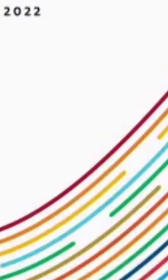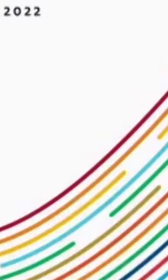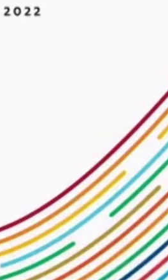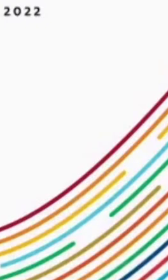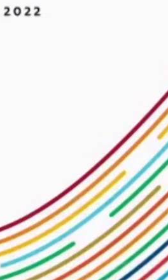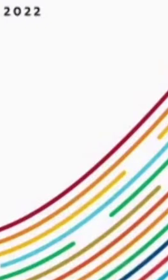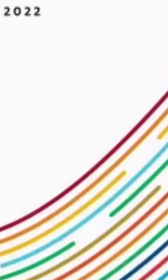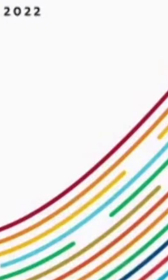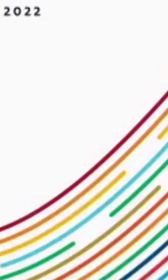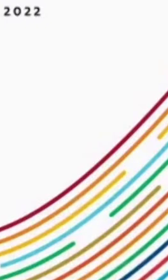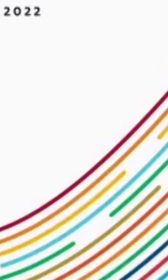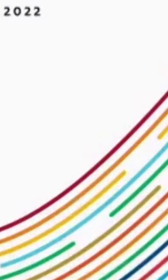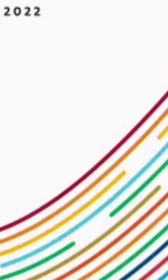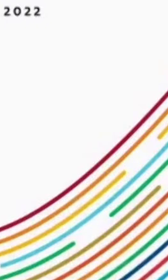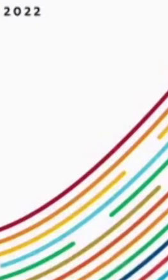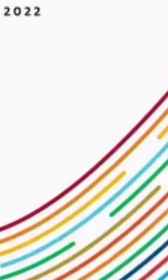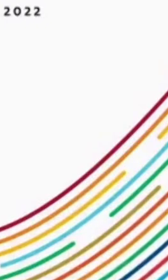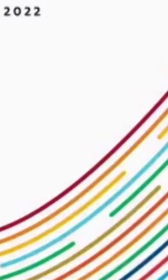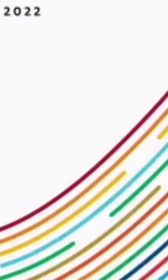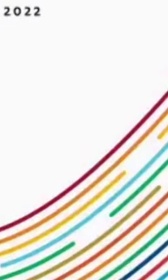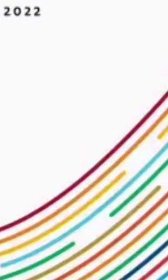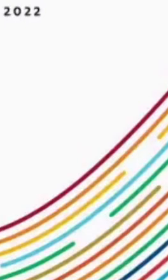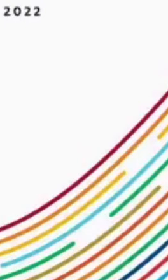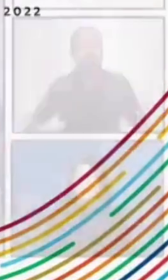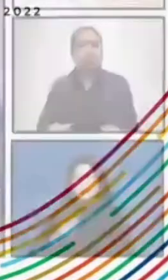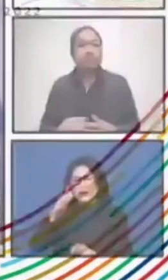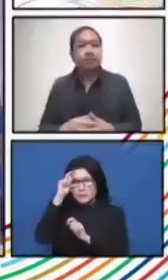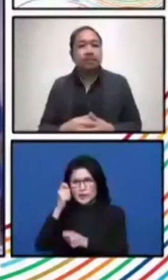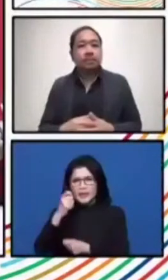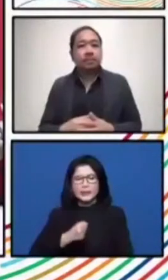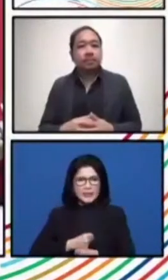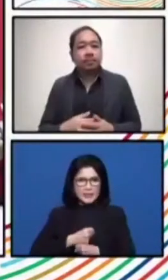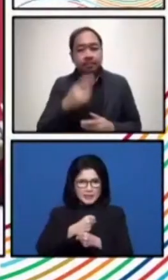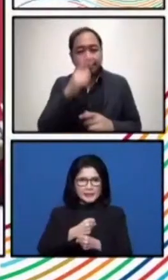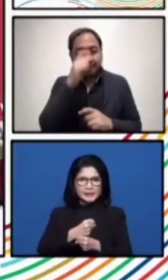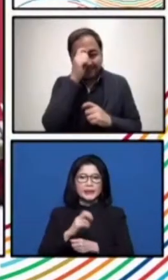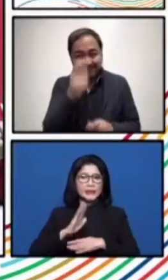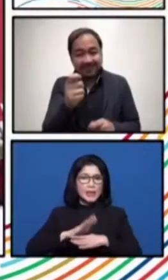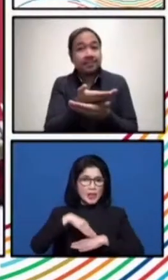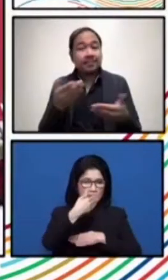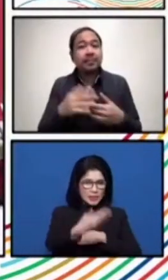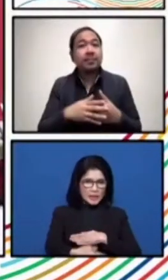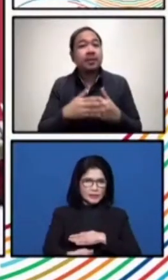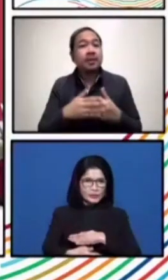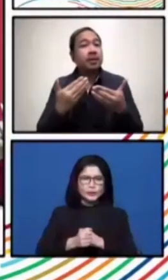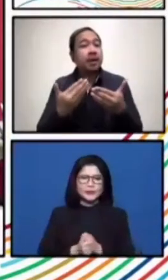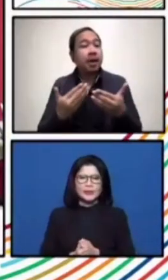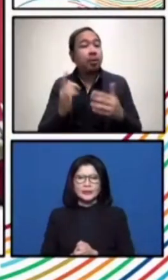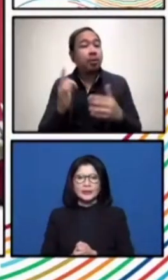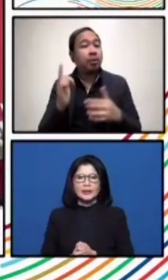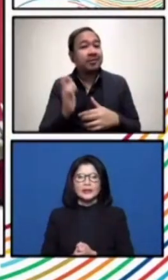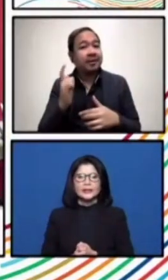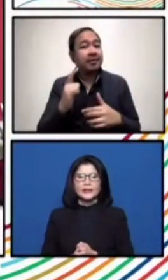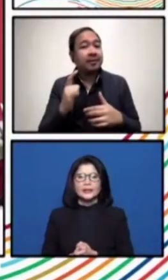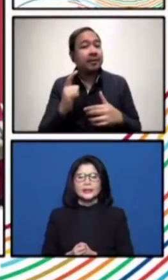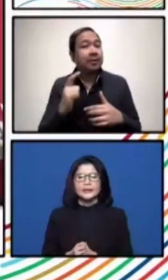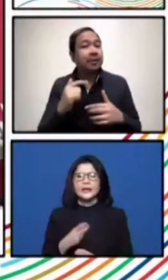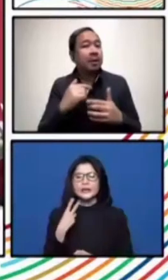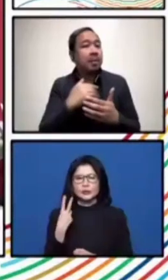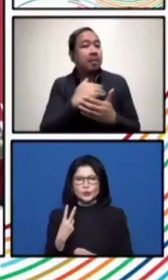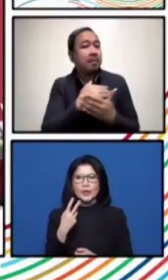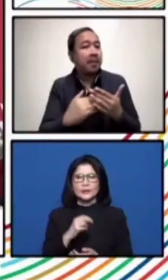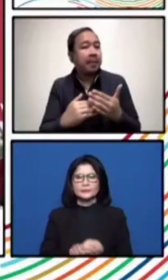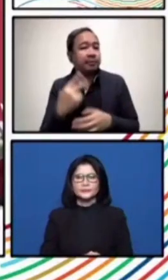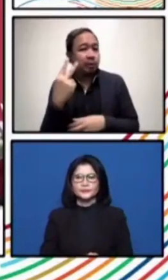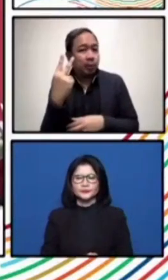excellencies distinguished delegates we will now move to Round Table two under agenda item three Innovative